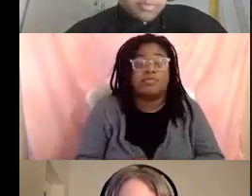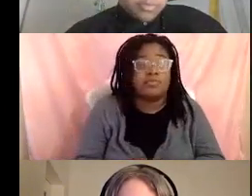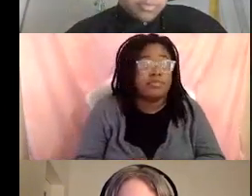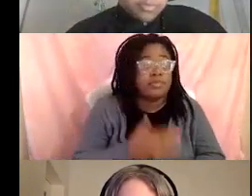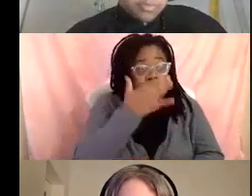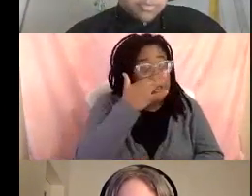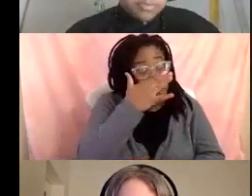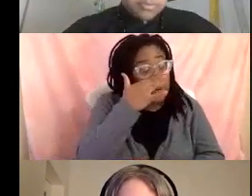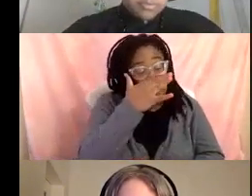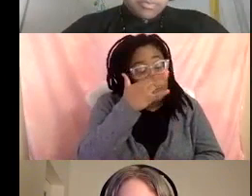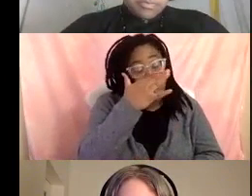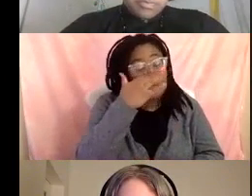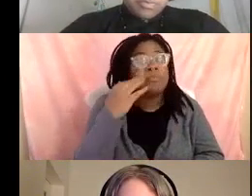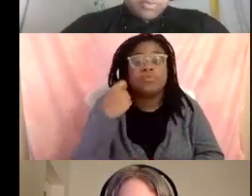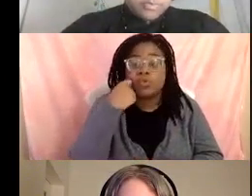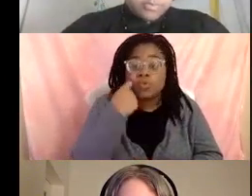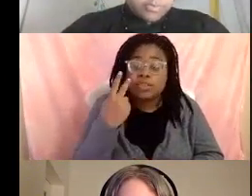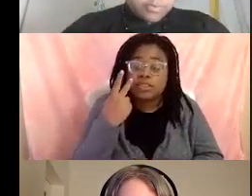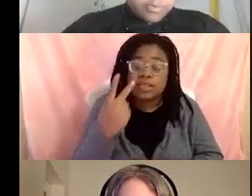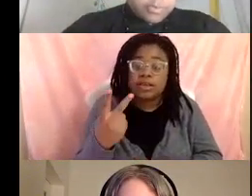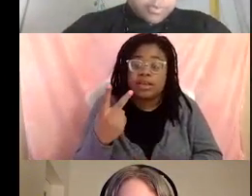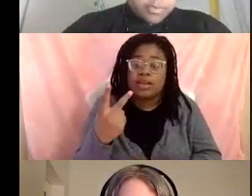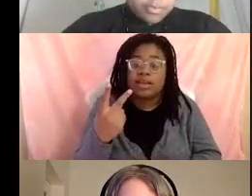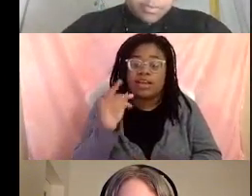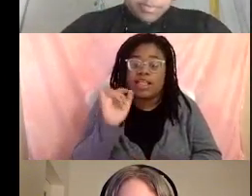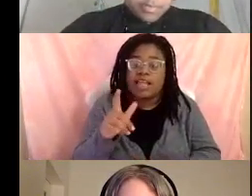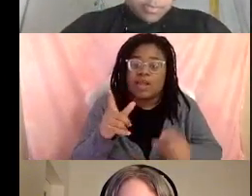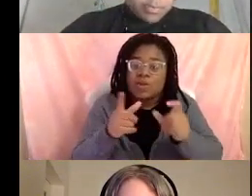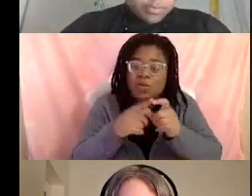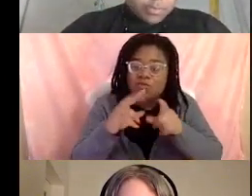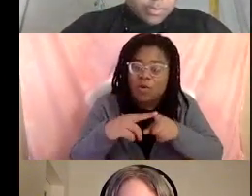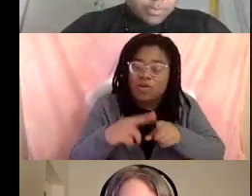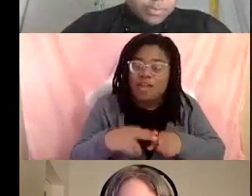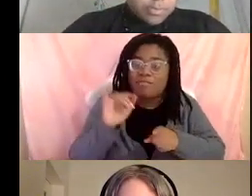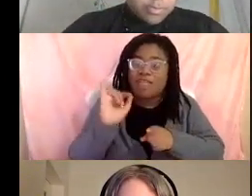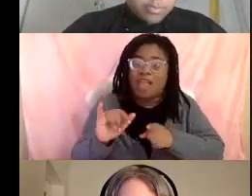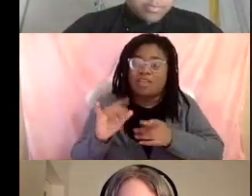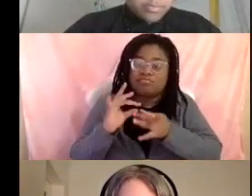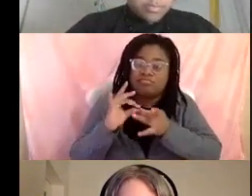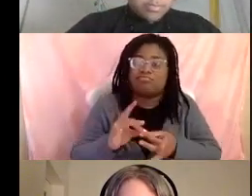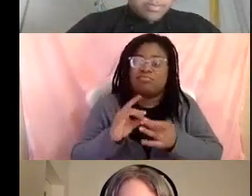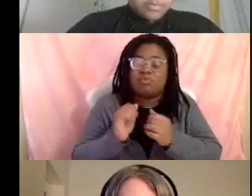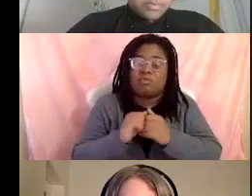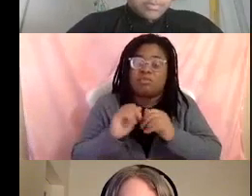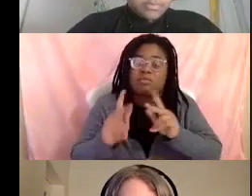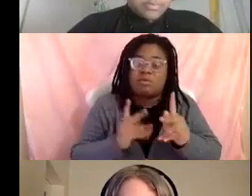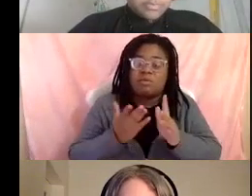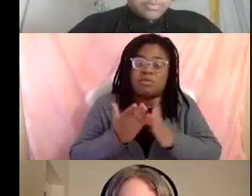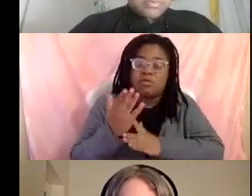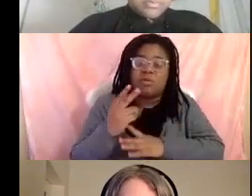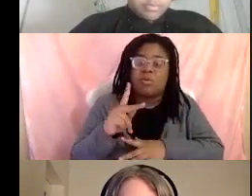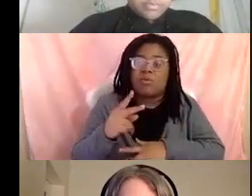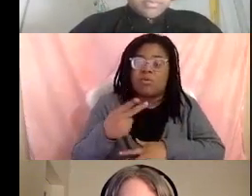And it's cool to see the words or the themes that resonate with people through Khalil's